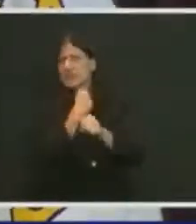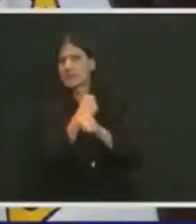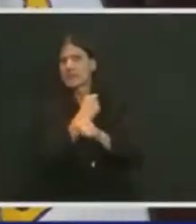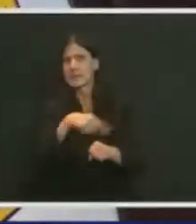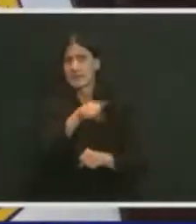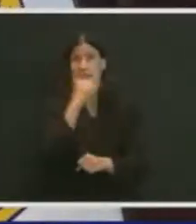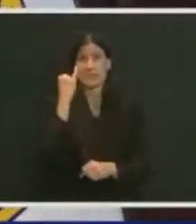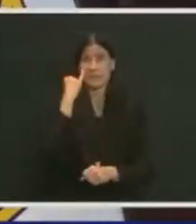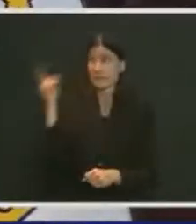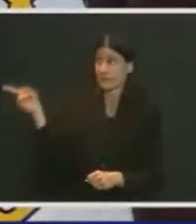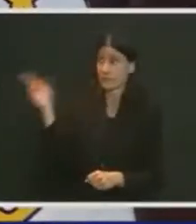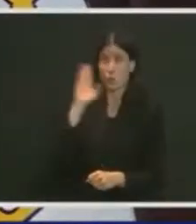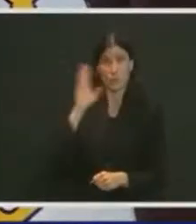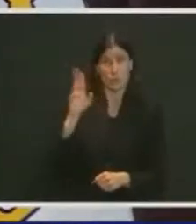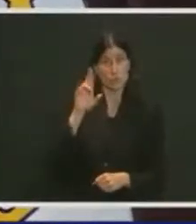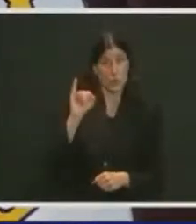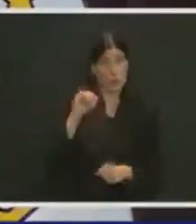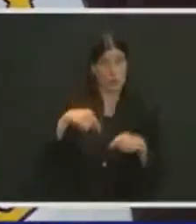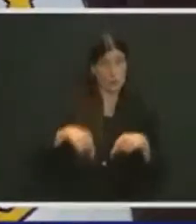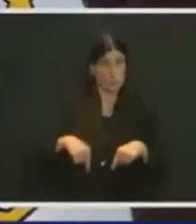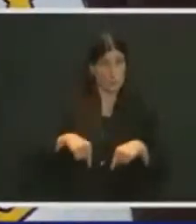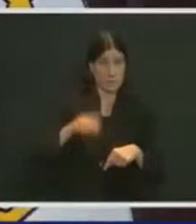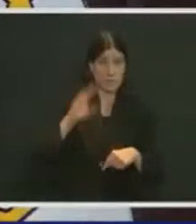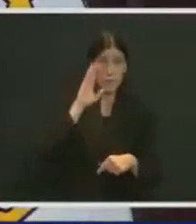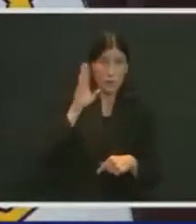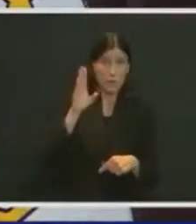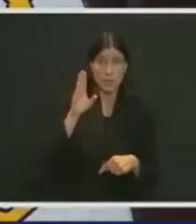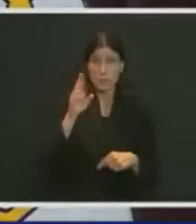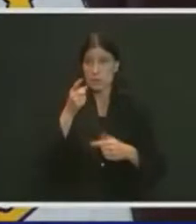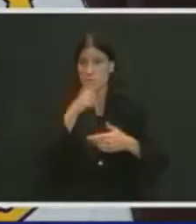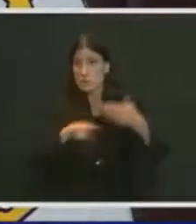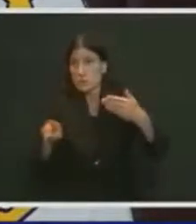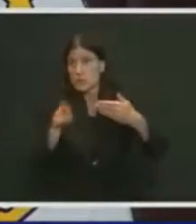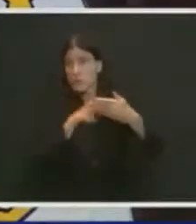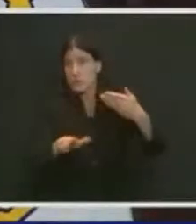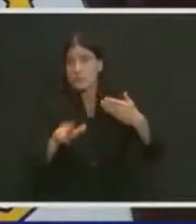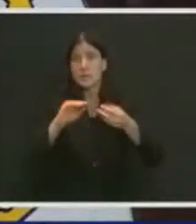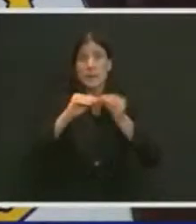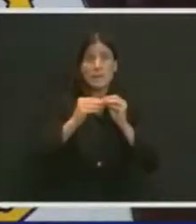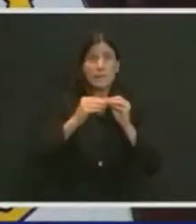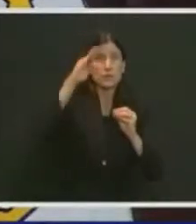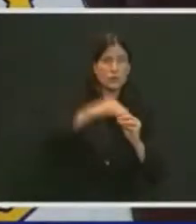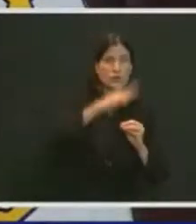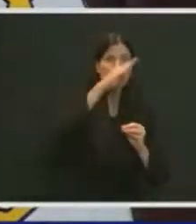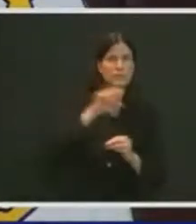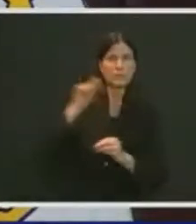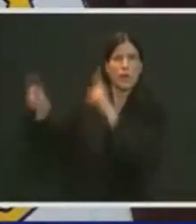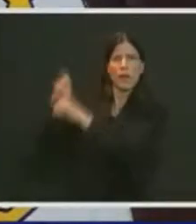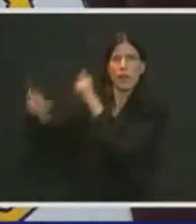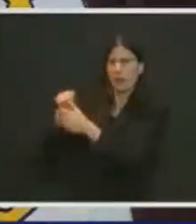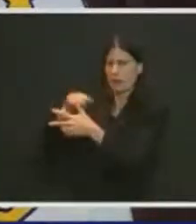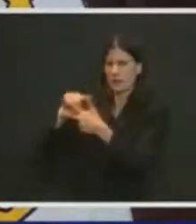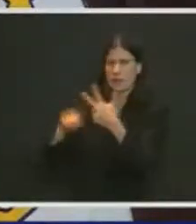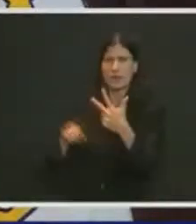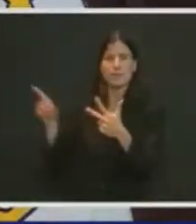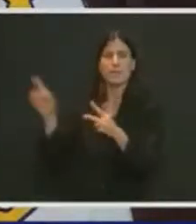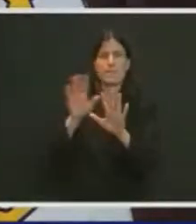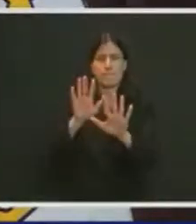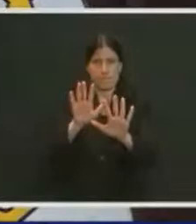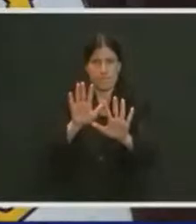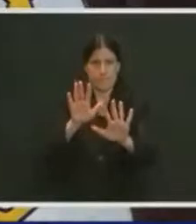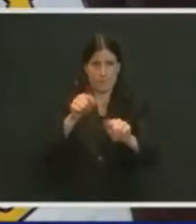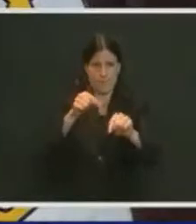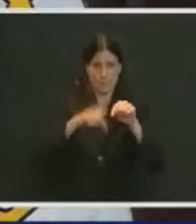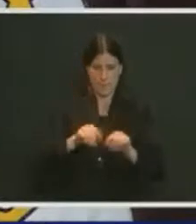that Rhode Islanders might have going into the next few weeks? What we want Rhode Islanders to know is the fact that